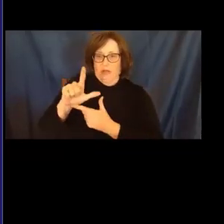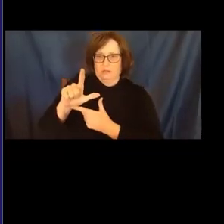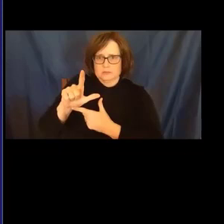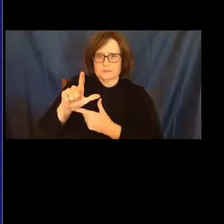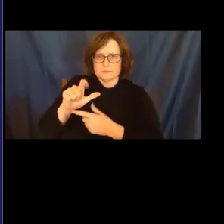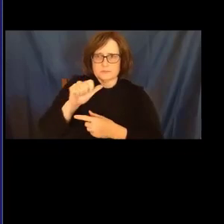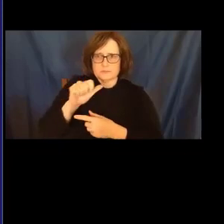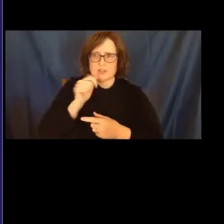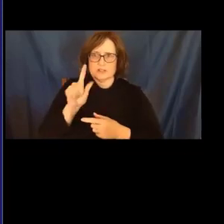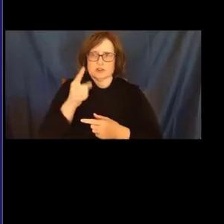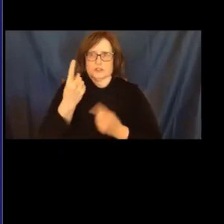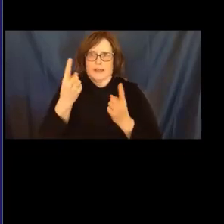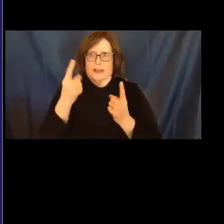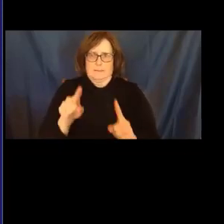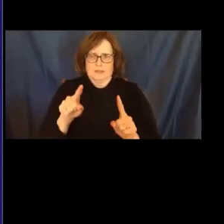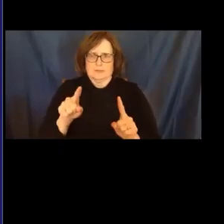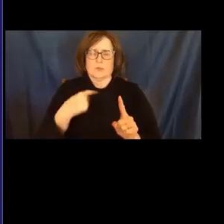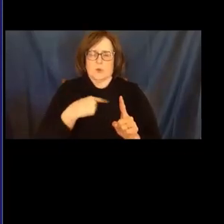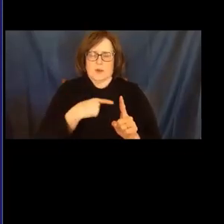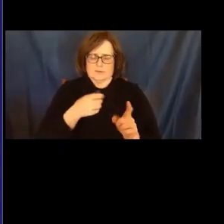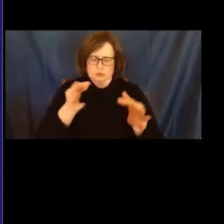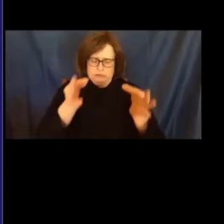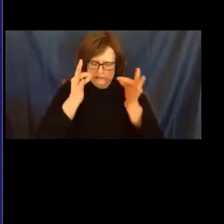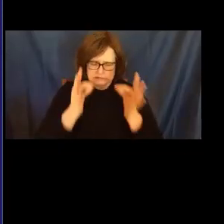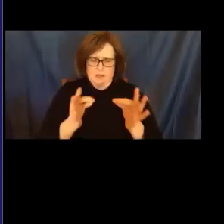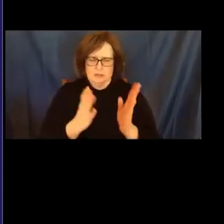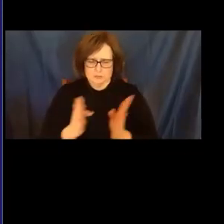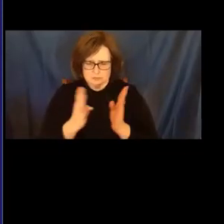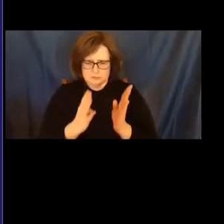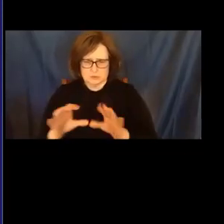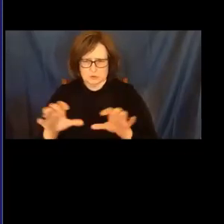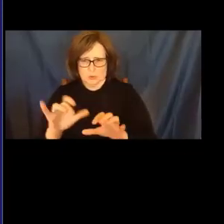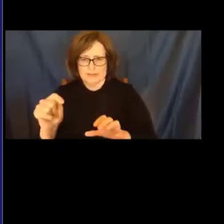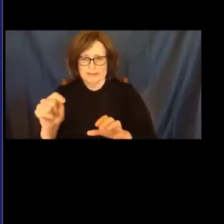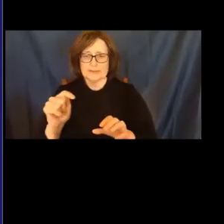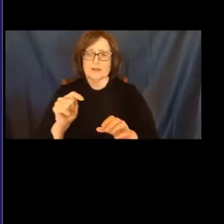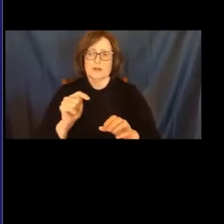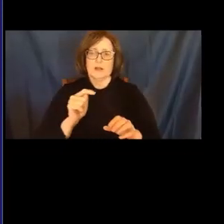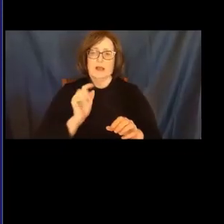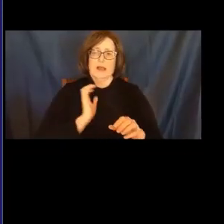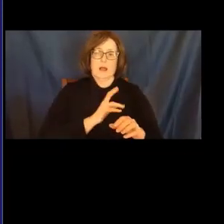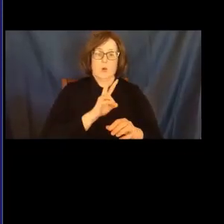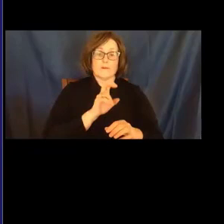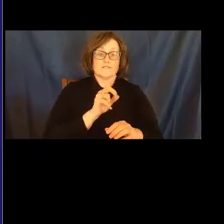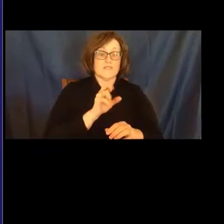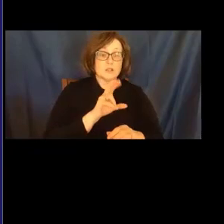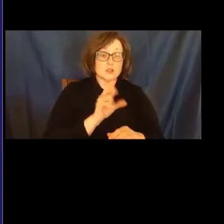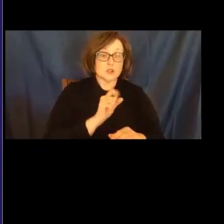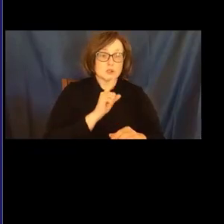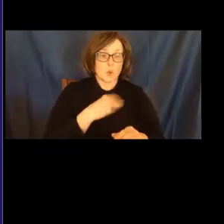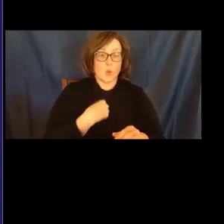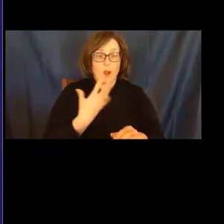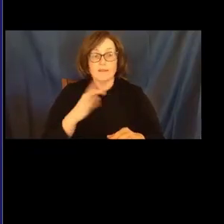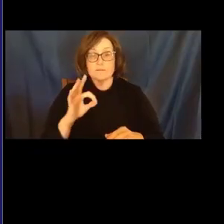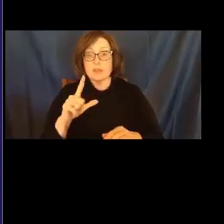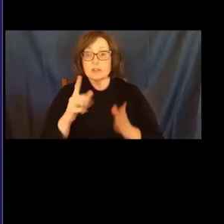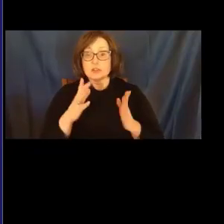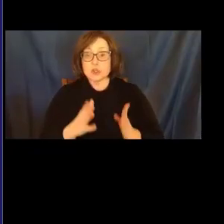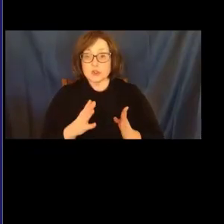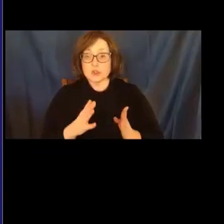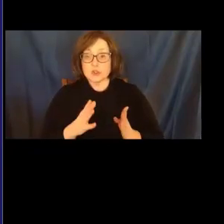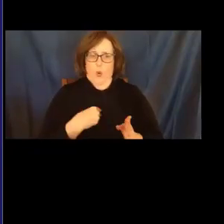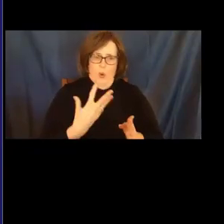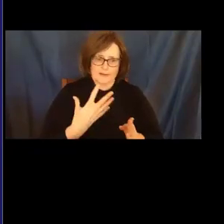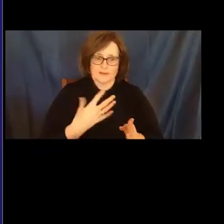long. Our series editors are white, our freelancers are white, our vendors are predominantly white. And this might mean